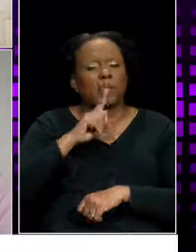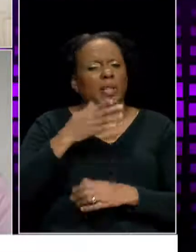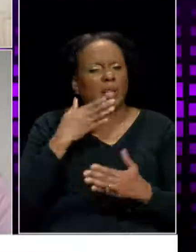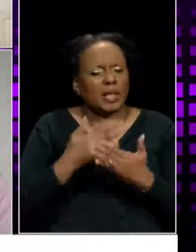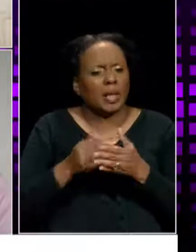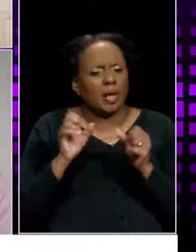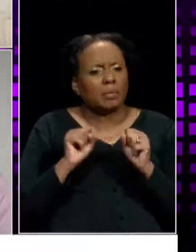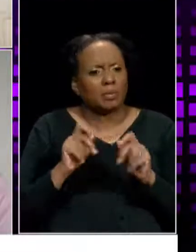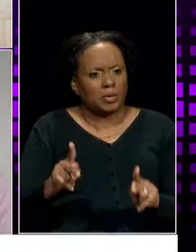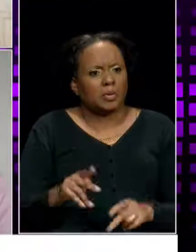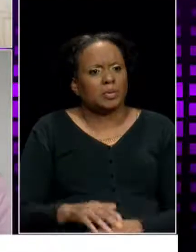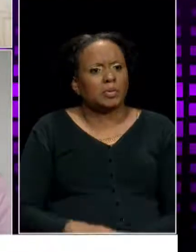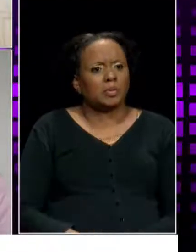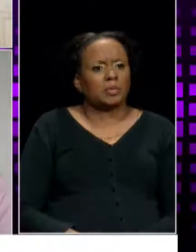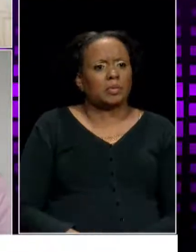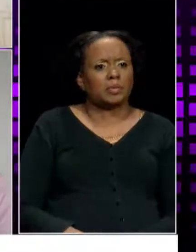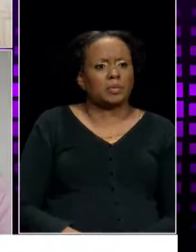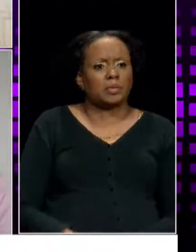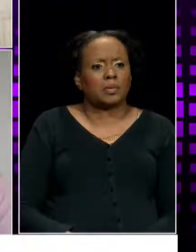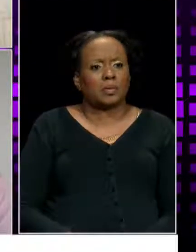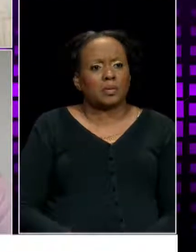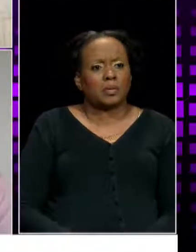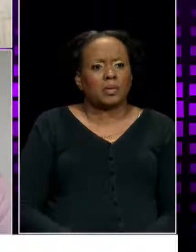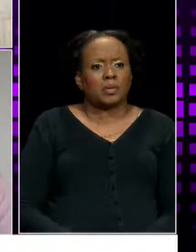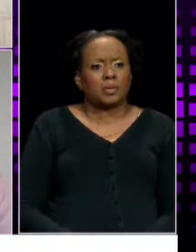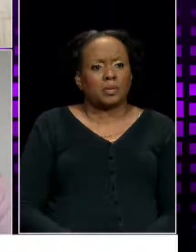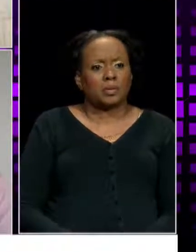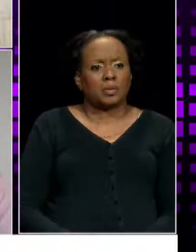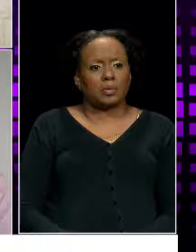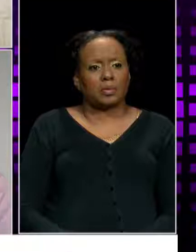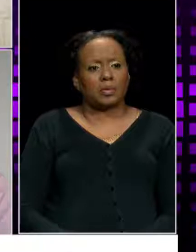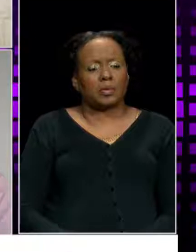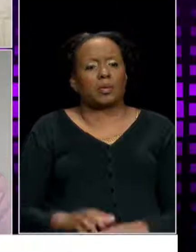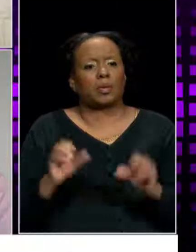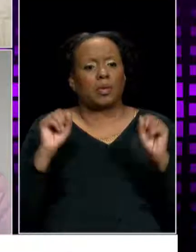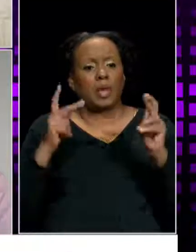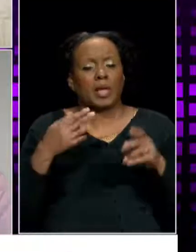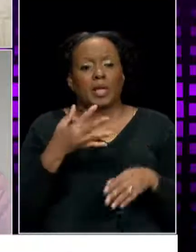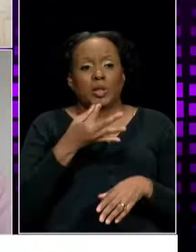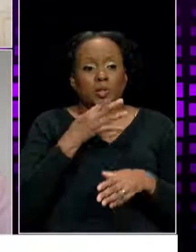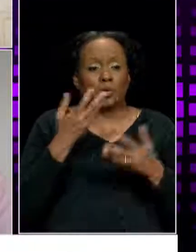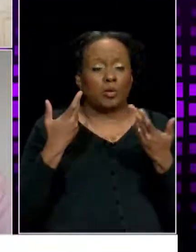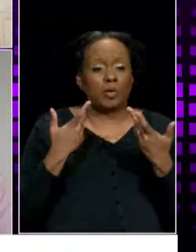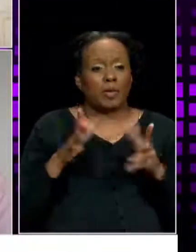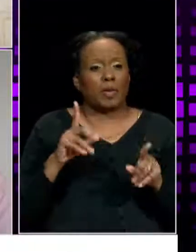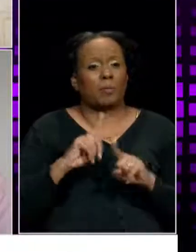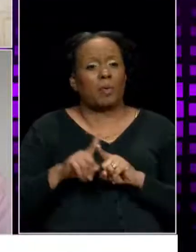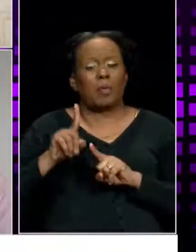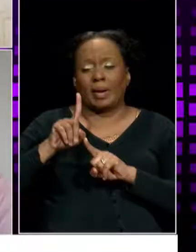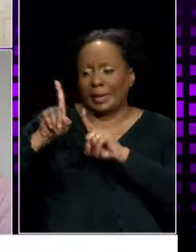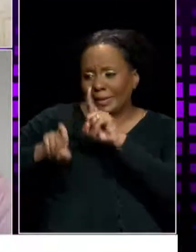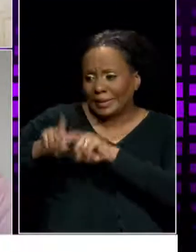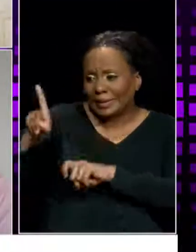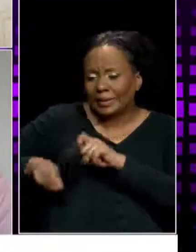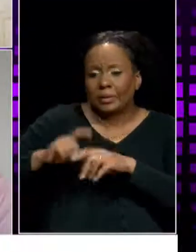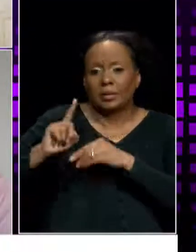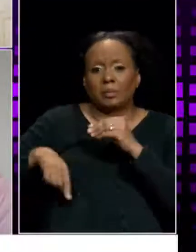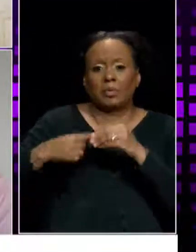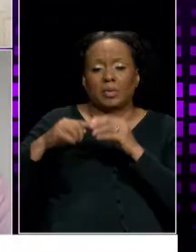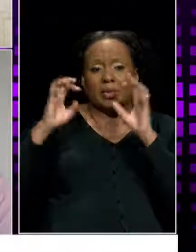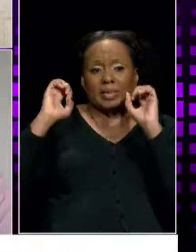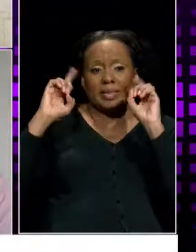is also important. So as we prepare to wrap up, I'm going to pick your brain for a couple minutes about our education